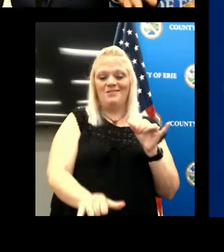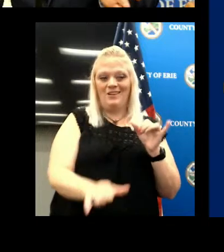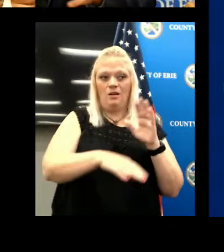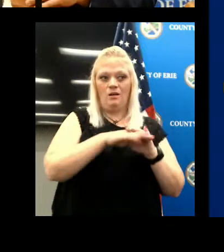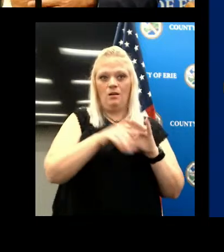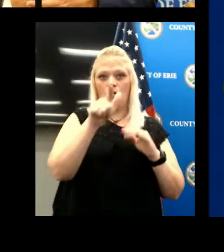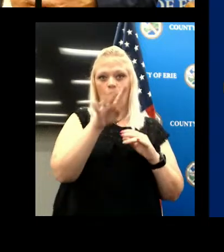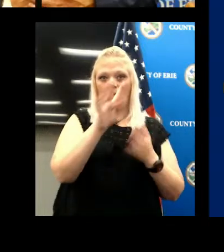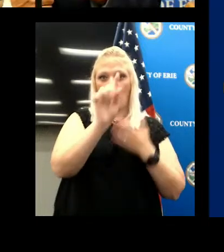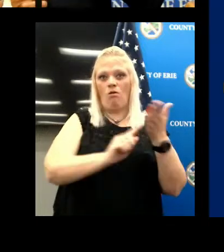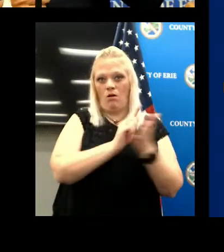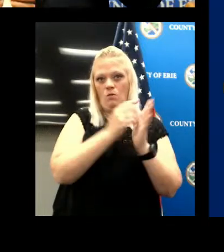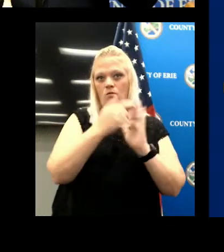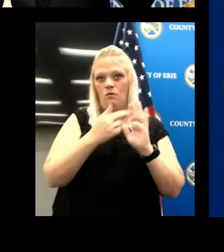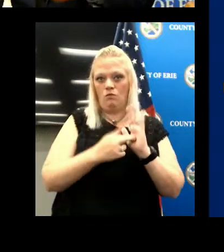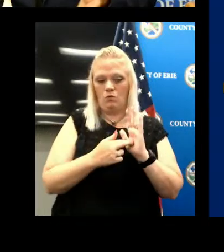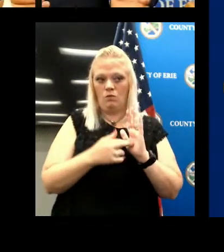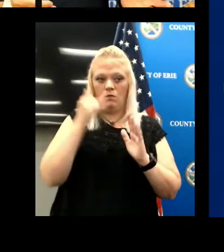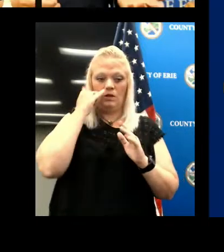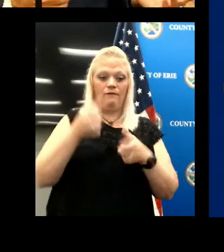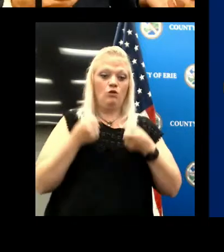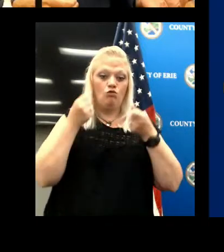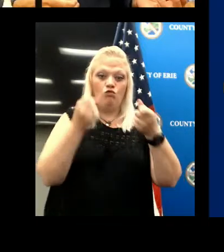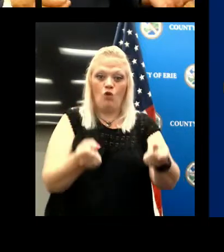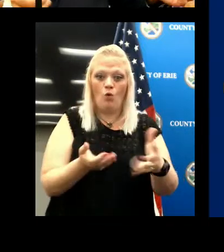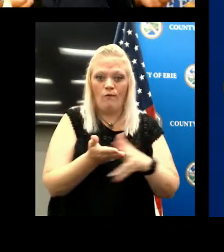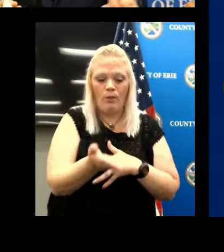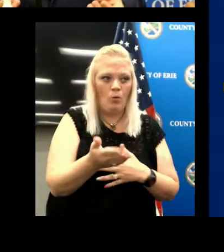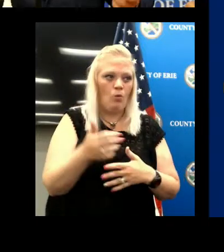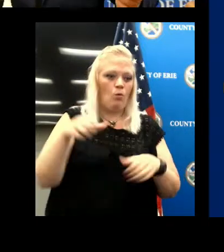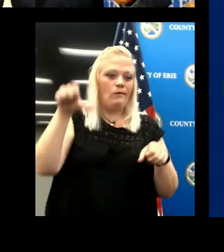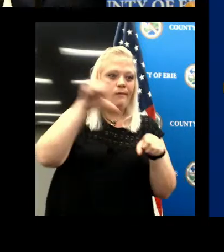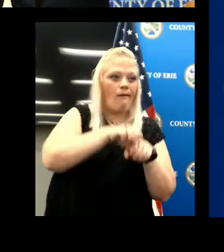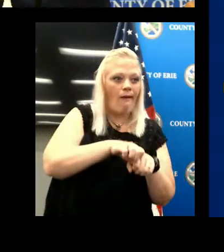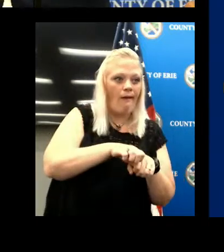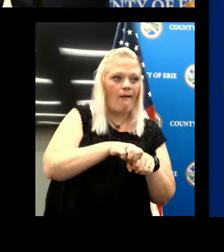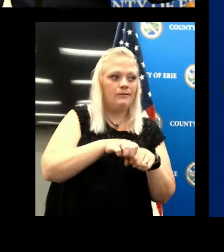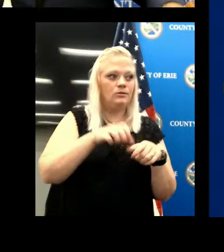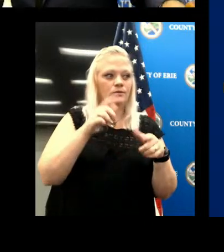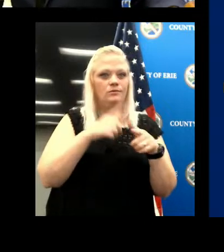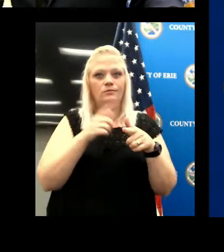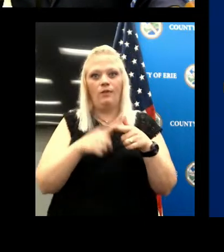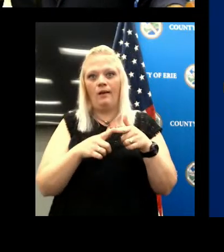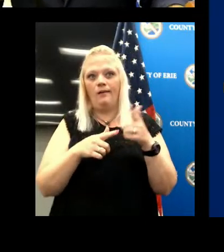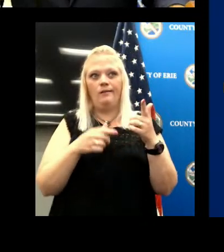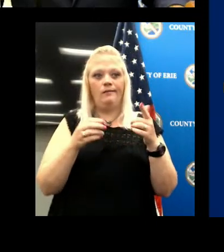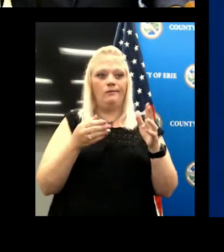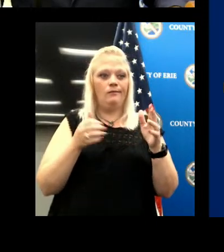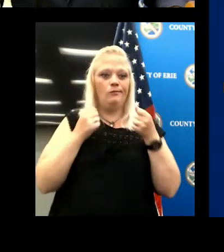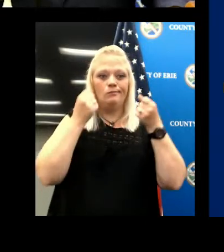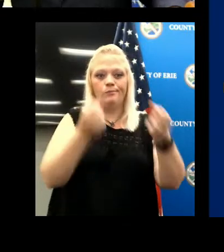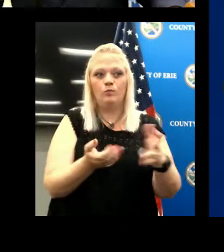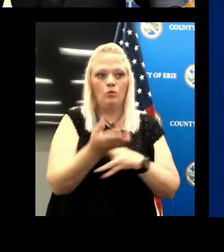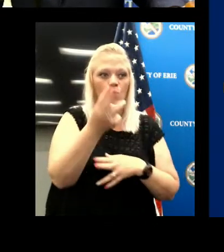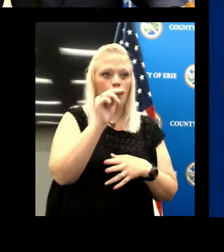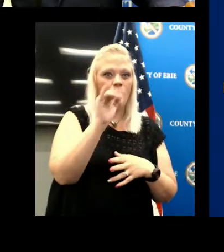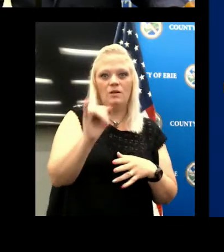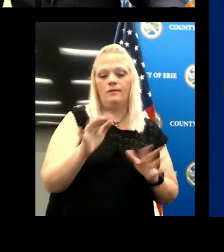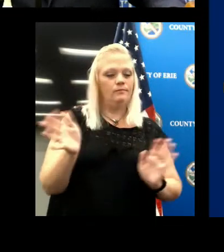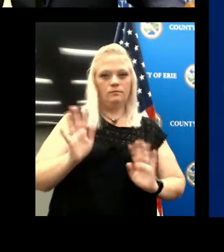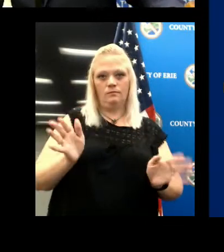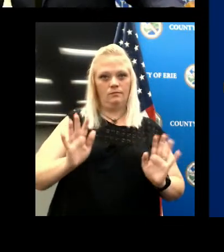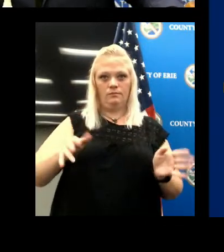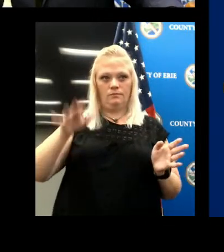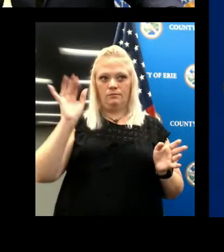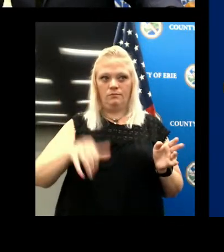is the way the rule is. So if you just drove through and stopped off at a gas station to fill up your pump and you're going through Ohio to go to Michigan, that's not itself going to